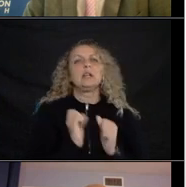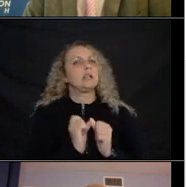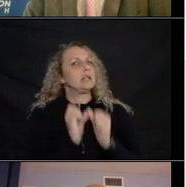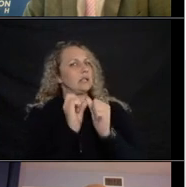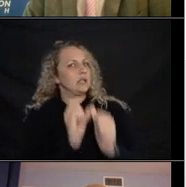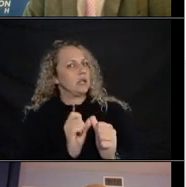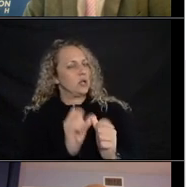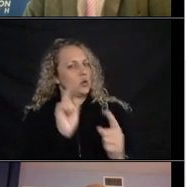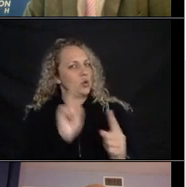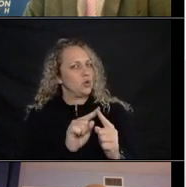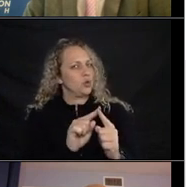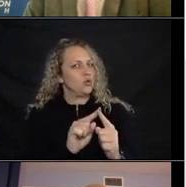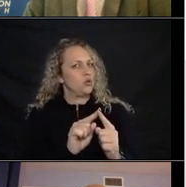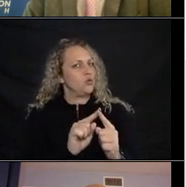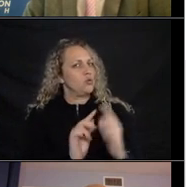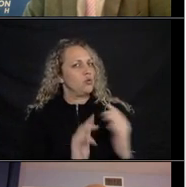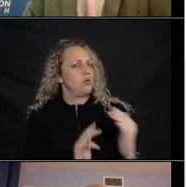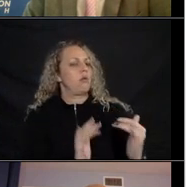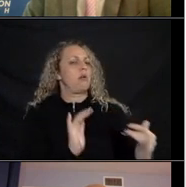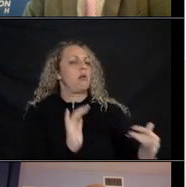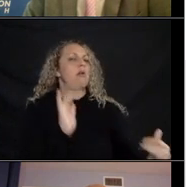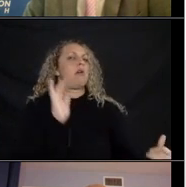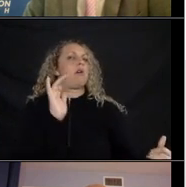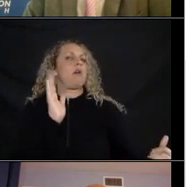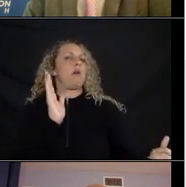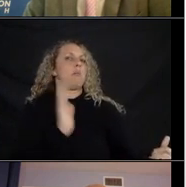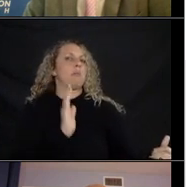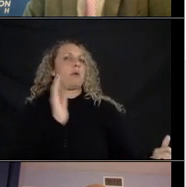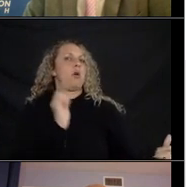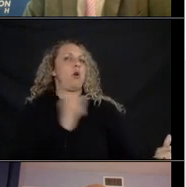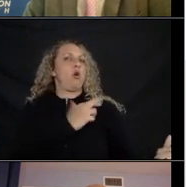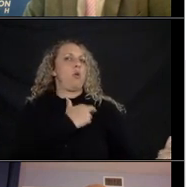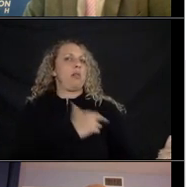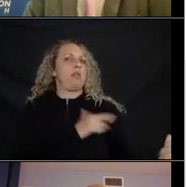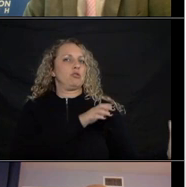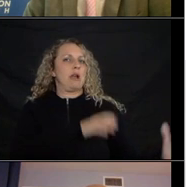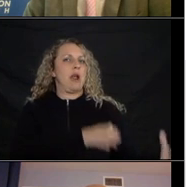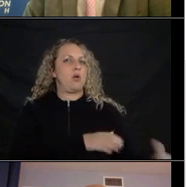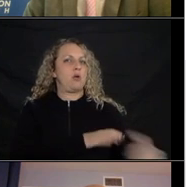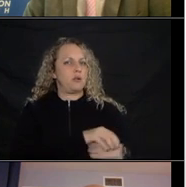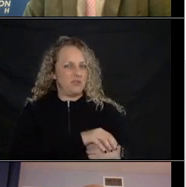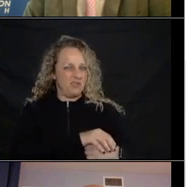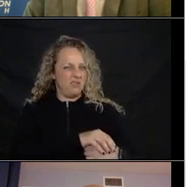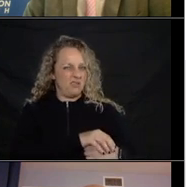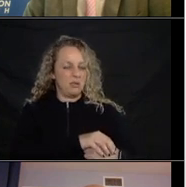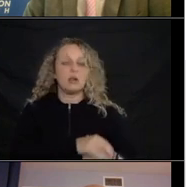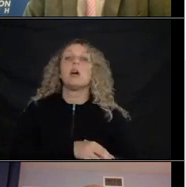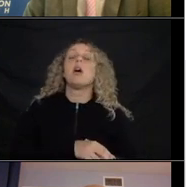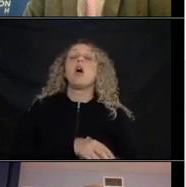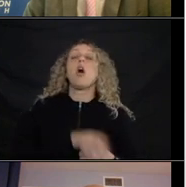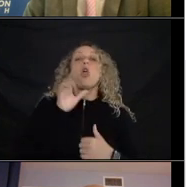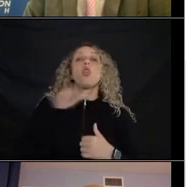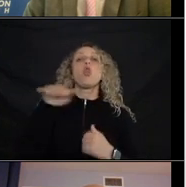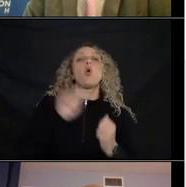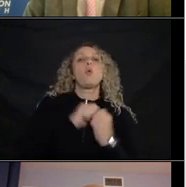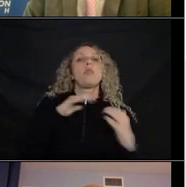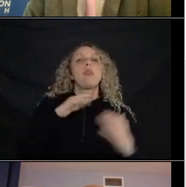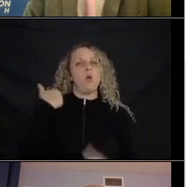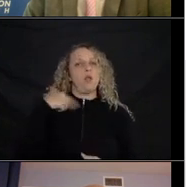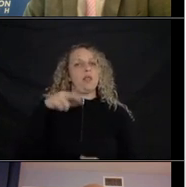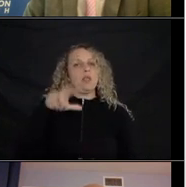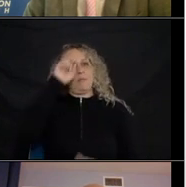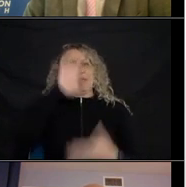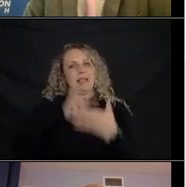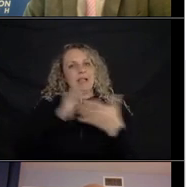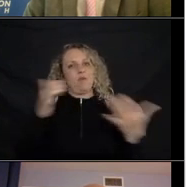to outgrow all other religious categories. Those without religious beliefs are